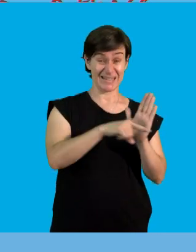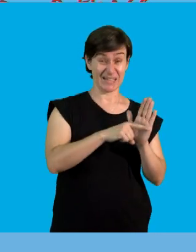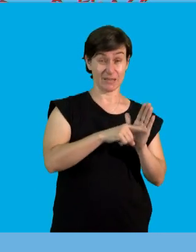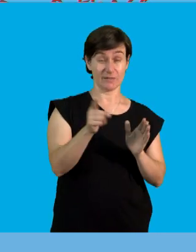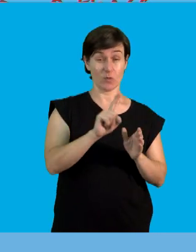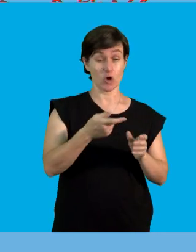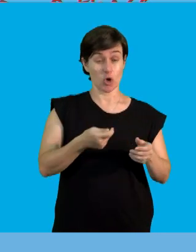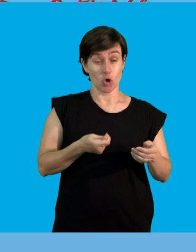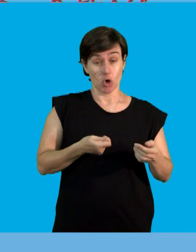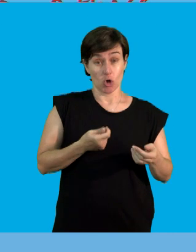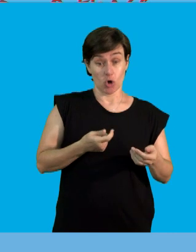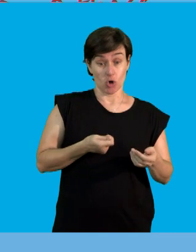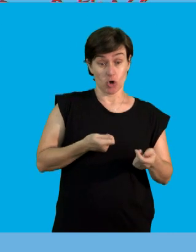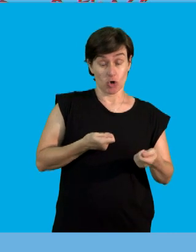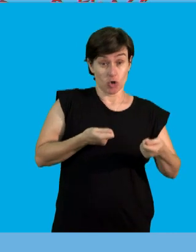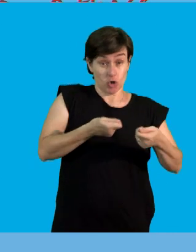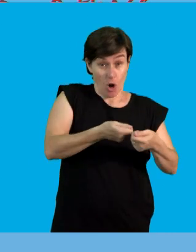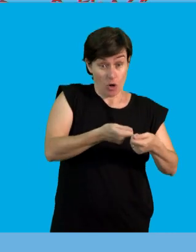they take longer to charge.